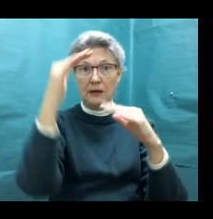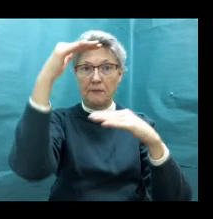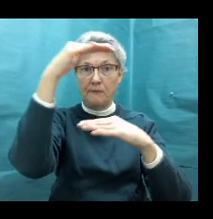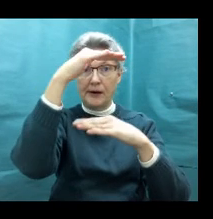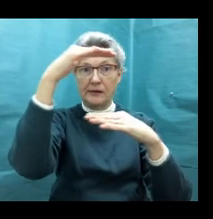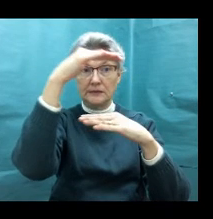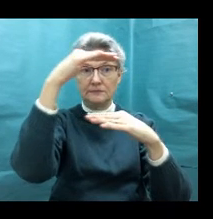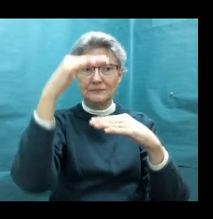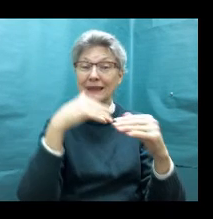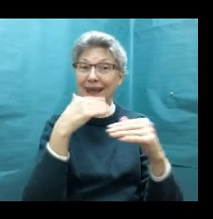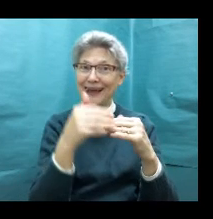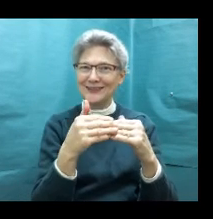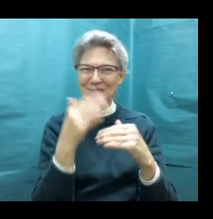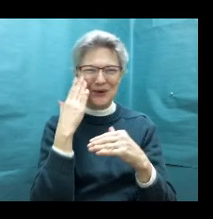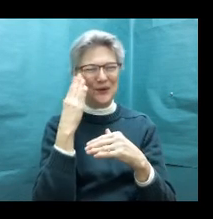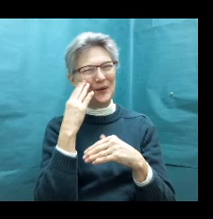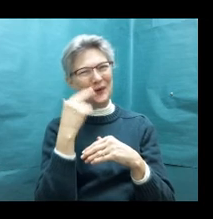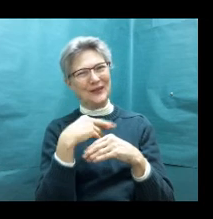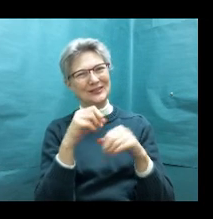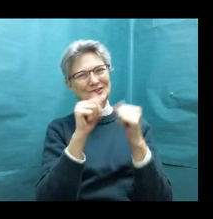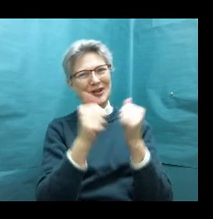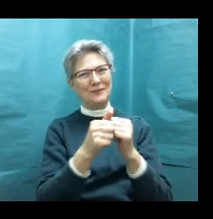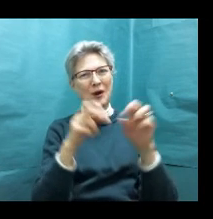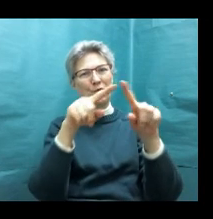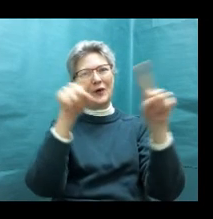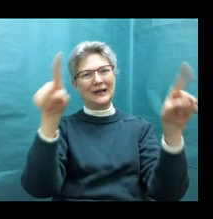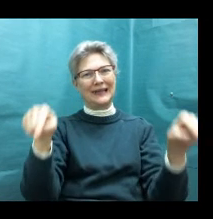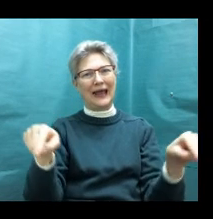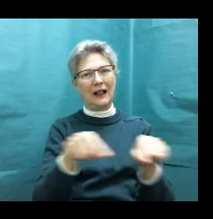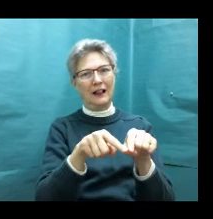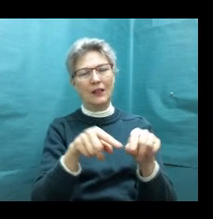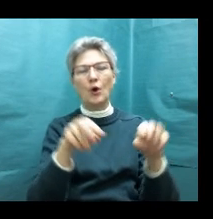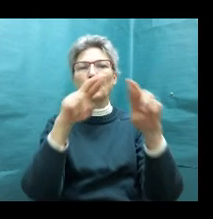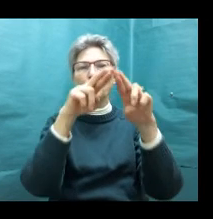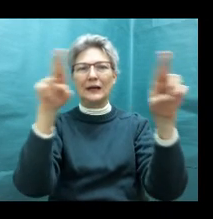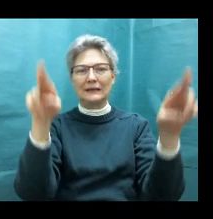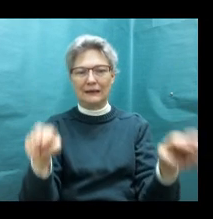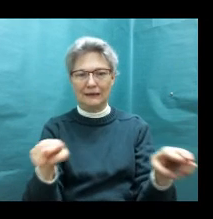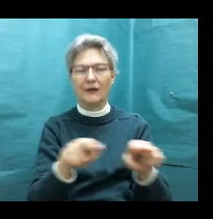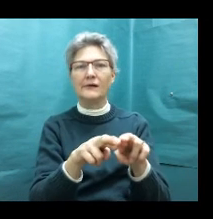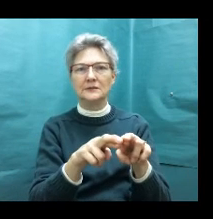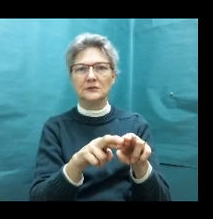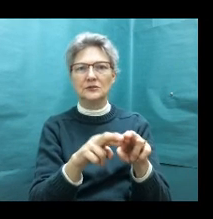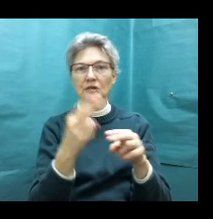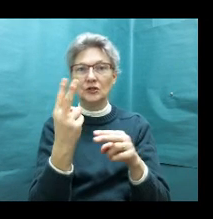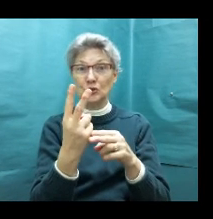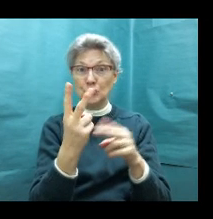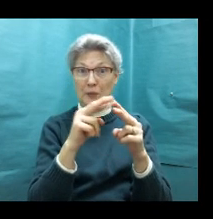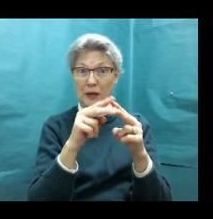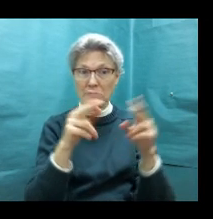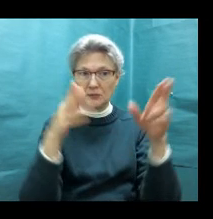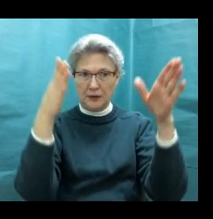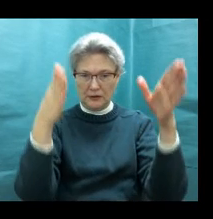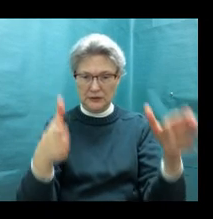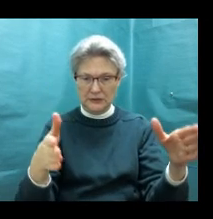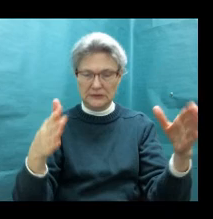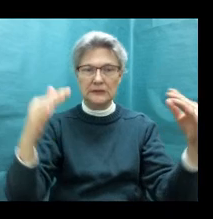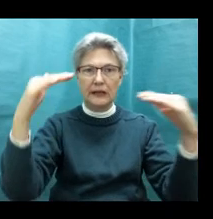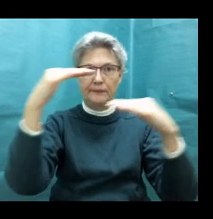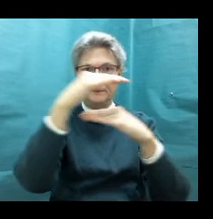Next, I bet this shape is very familiar to you, a rectangle. So there's 2 pairs of parallel